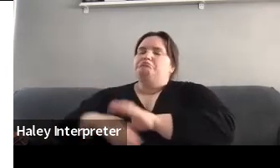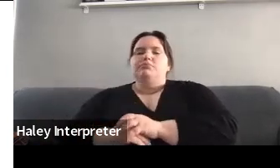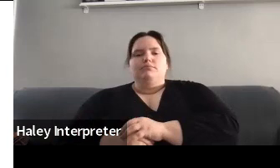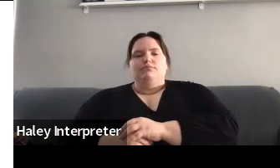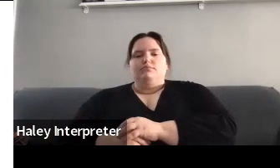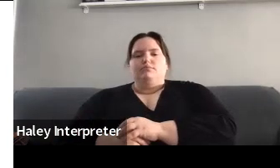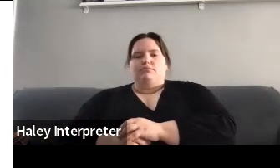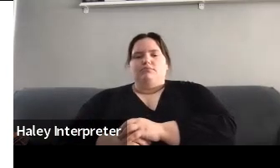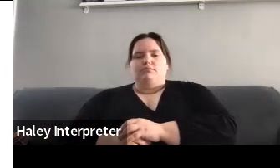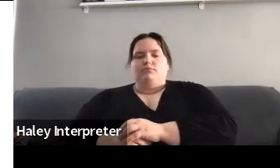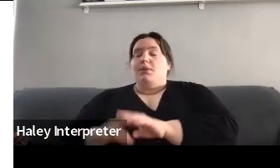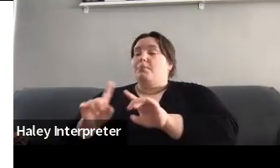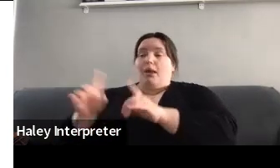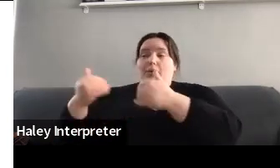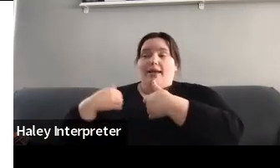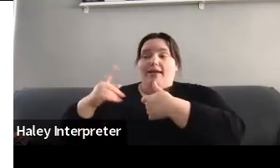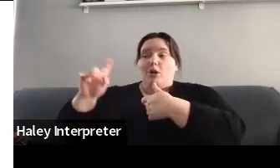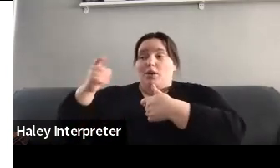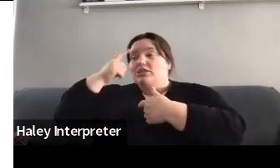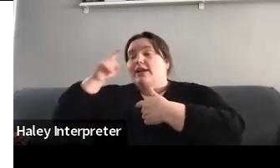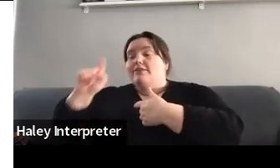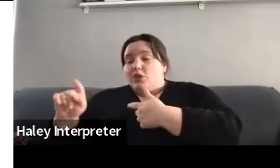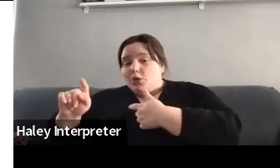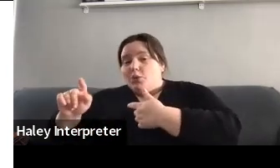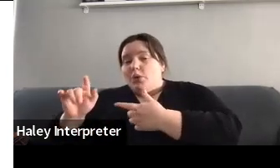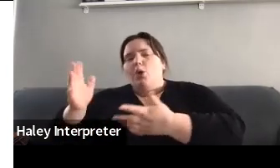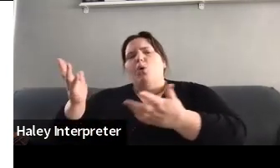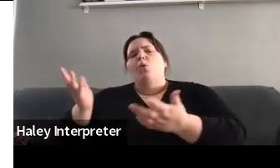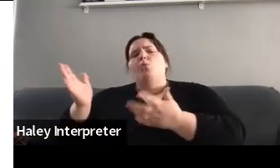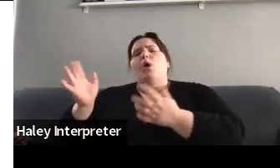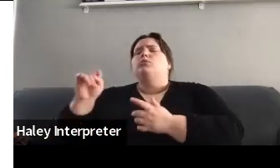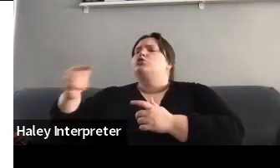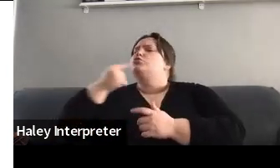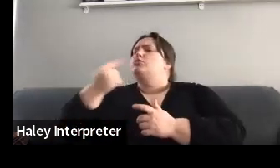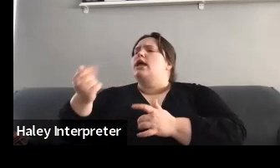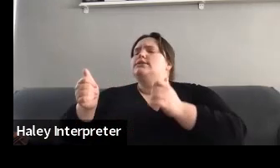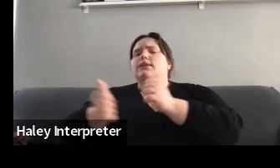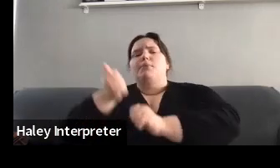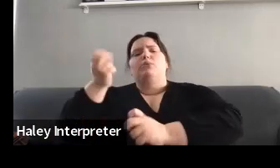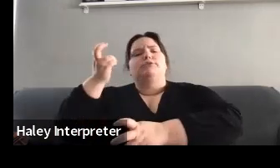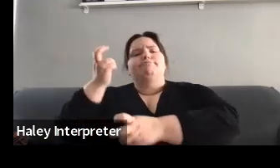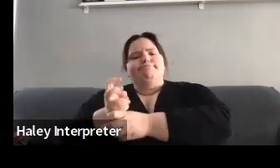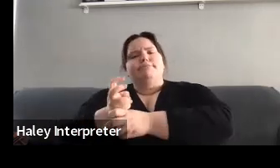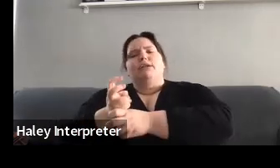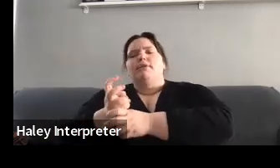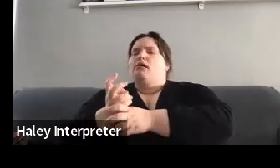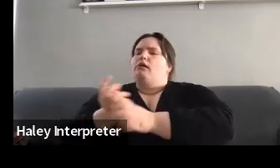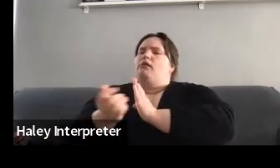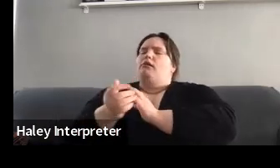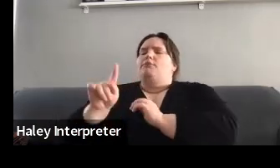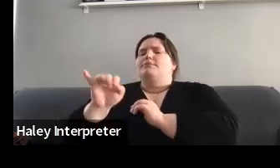But we have a question for you. So what would you all say is the most difficult task of pet care for